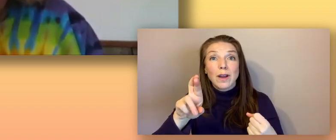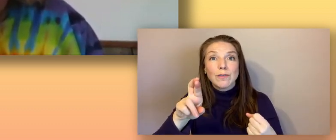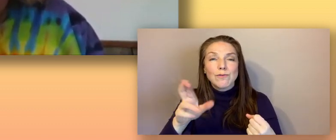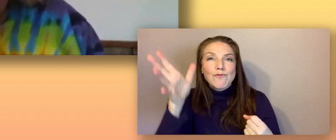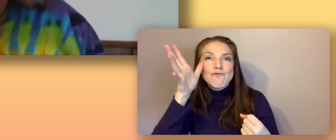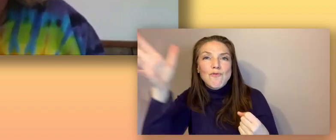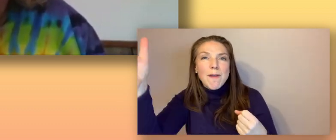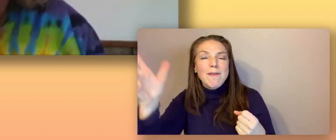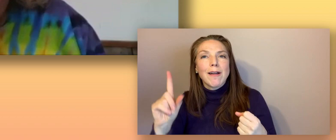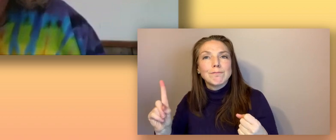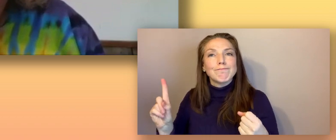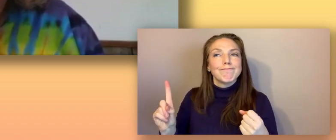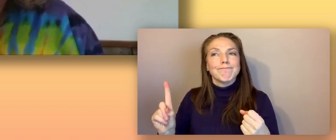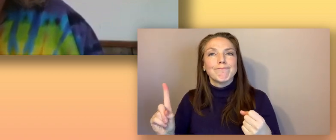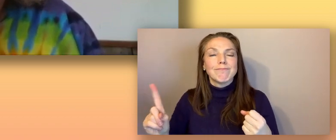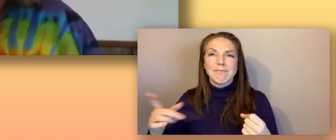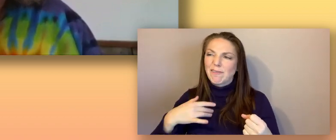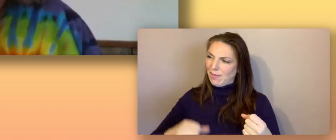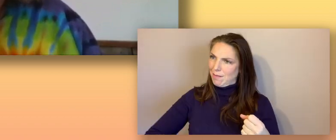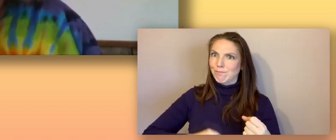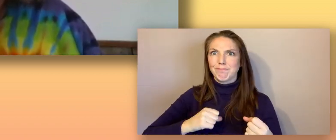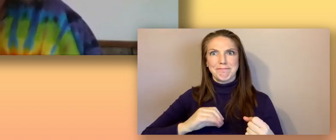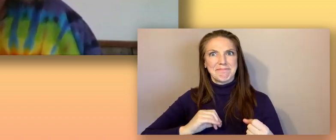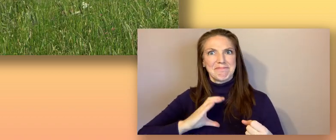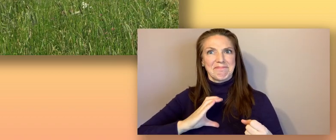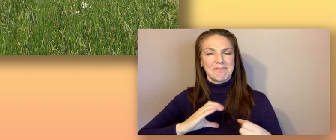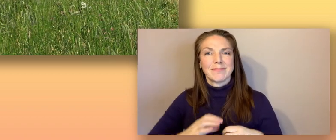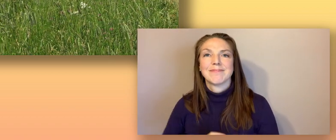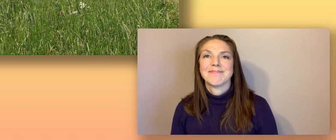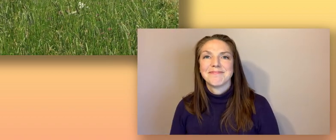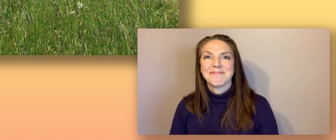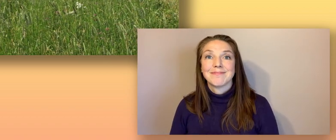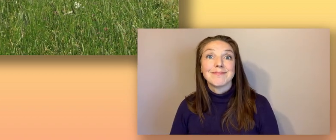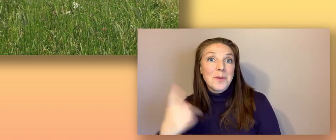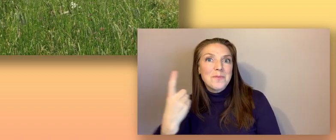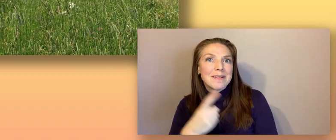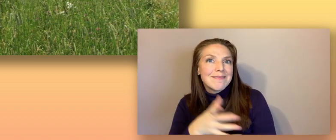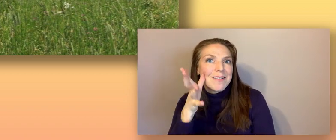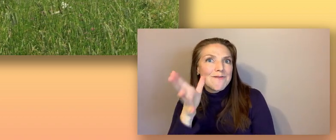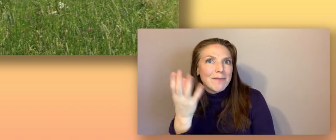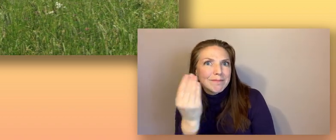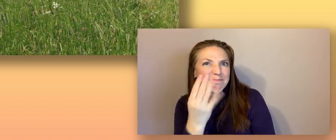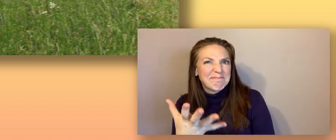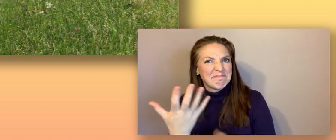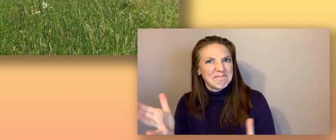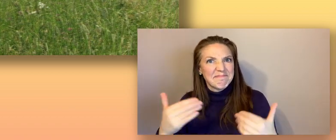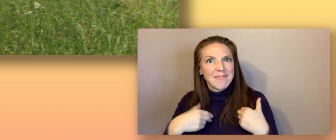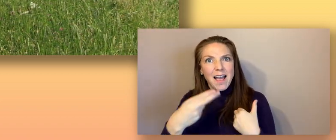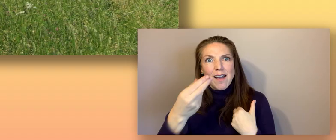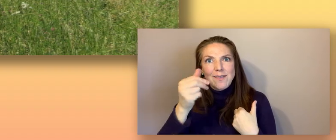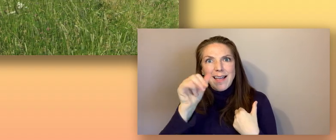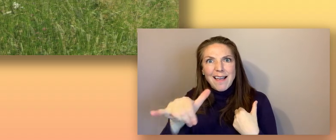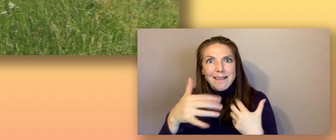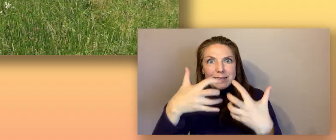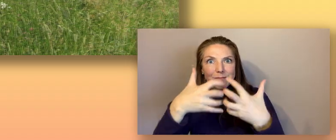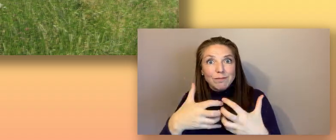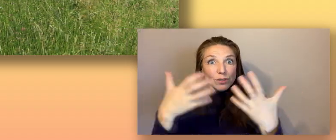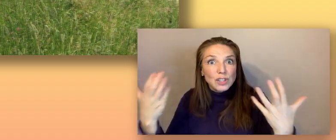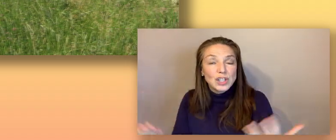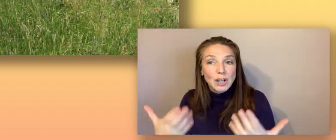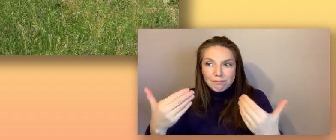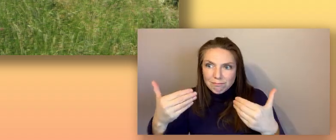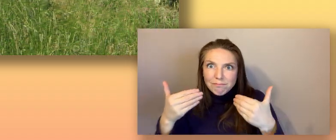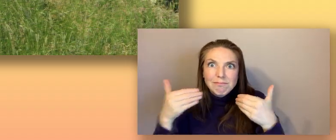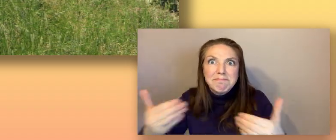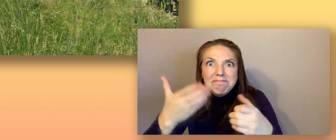proud to be behind the wheel. One day, Grandpa said, "Well, Carol, I have my hay baler with me.